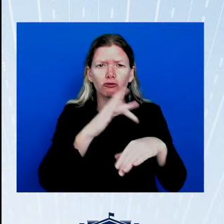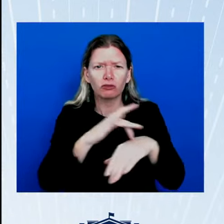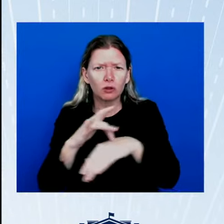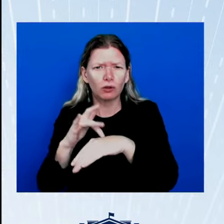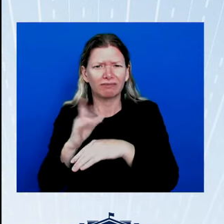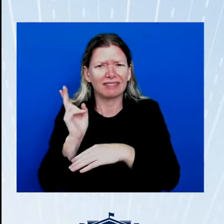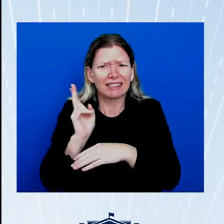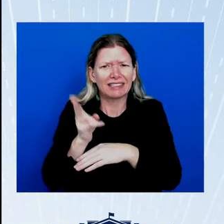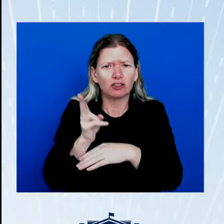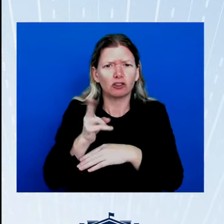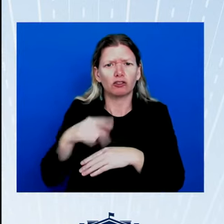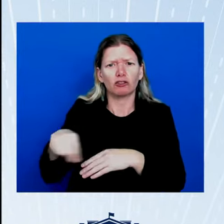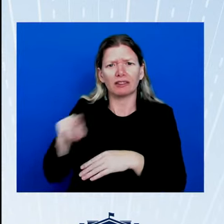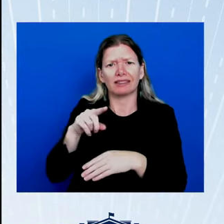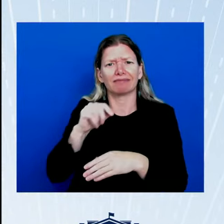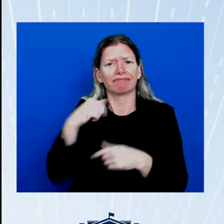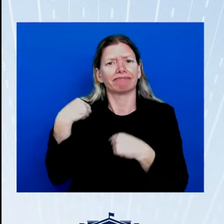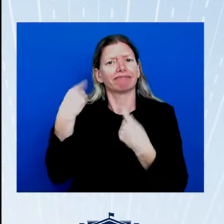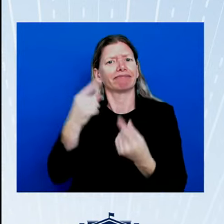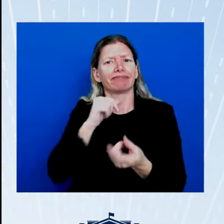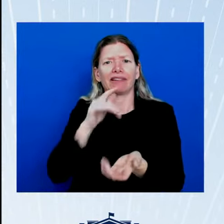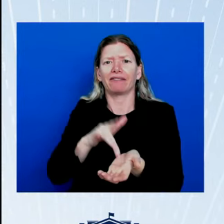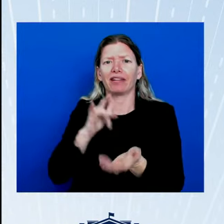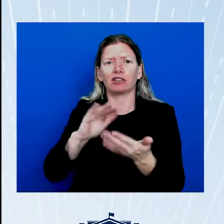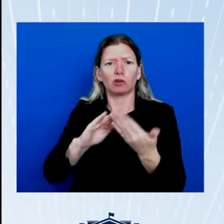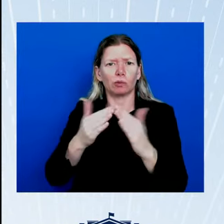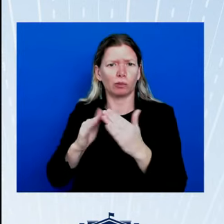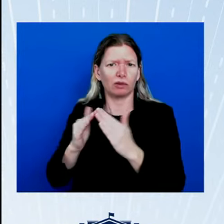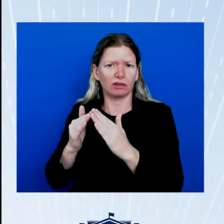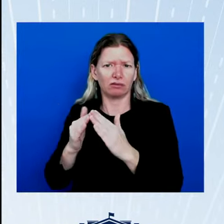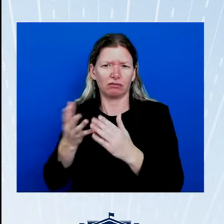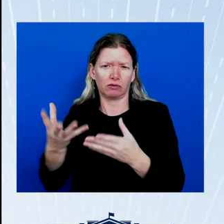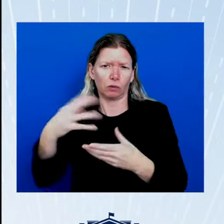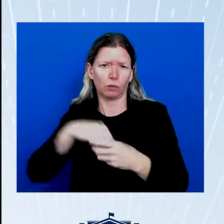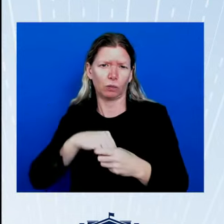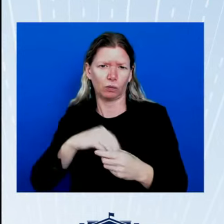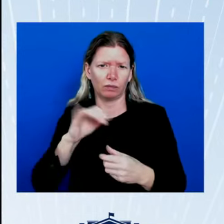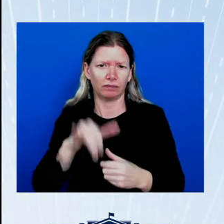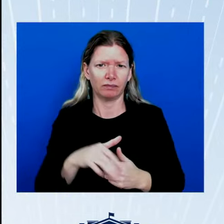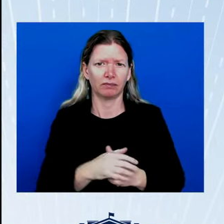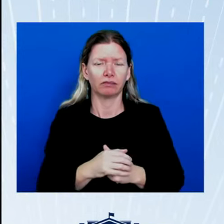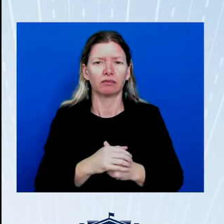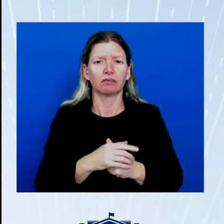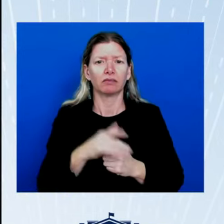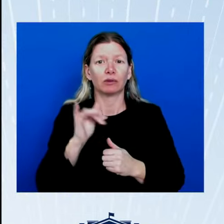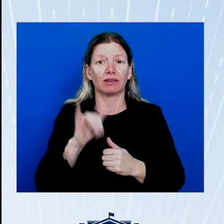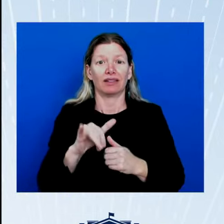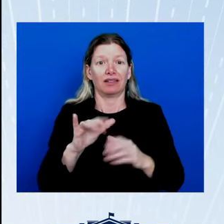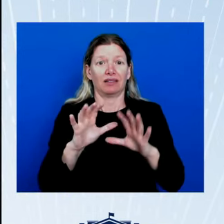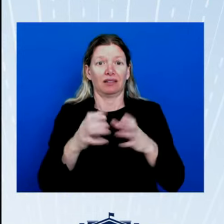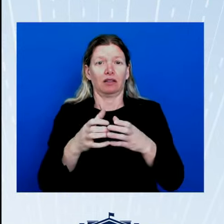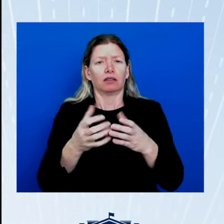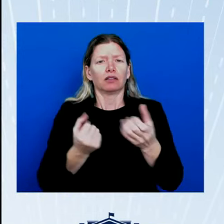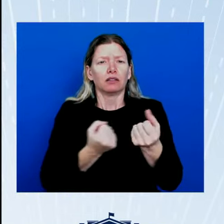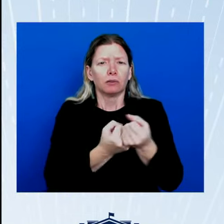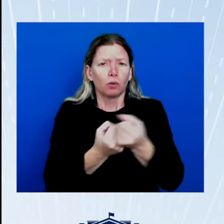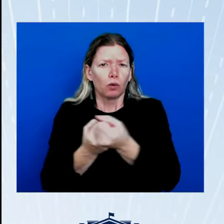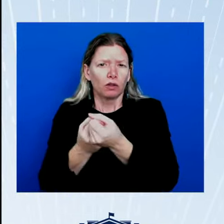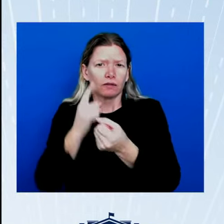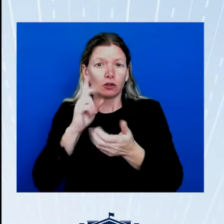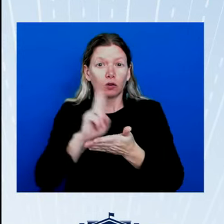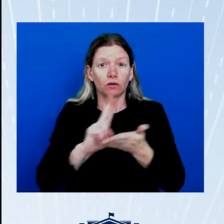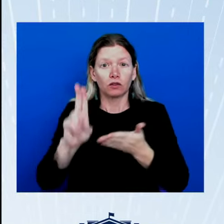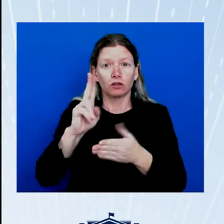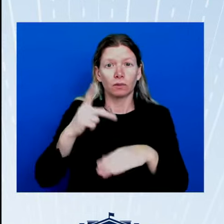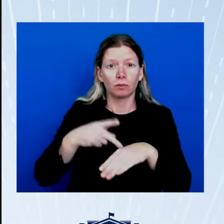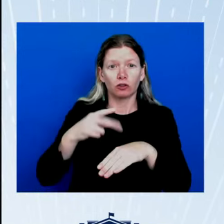category include support for the University of Puerto Rico, Calle, to expand an oral history collection about community responses to